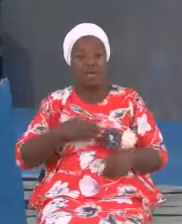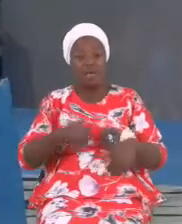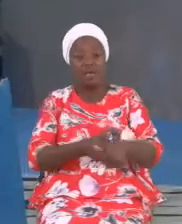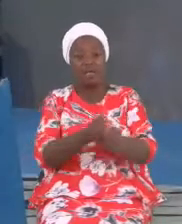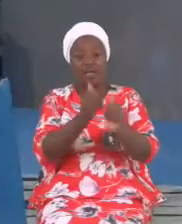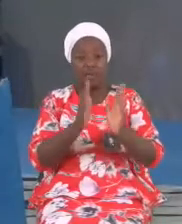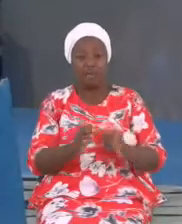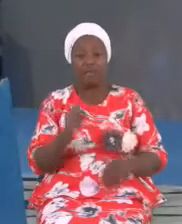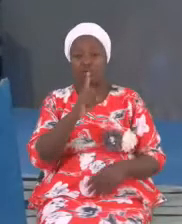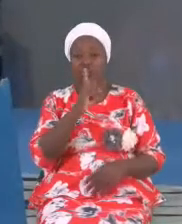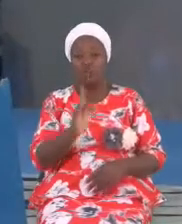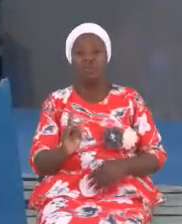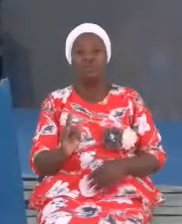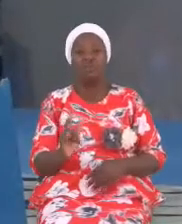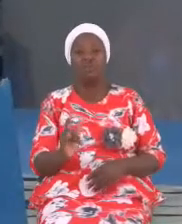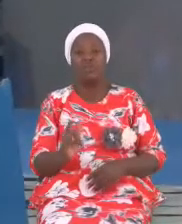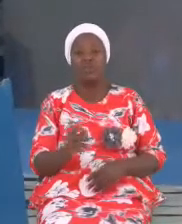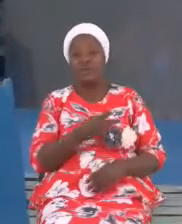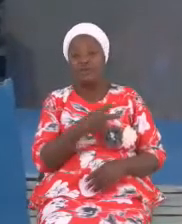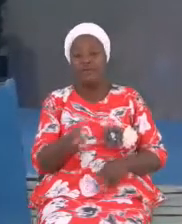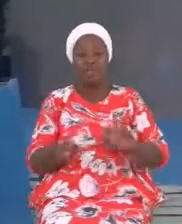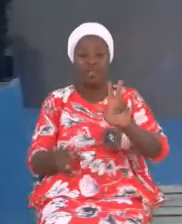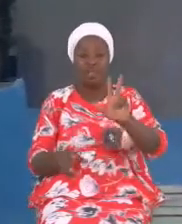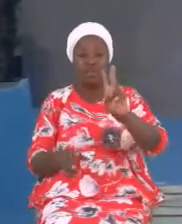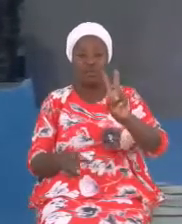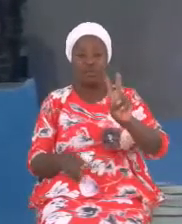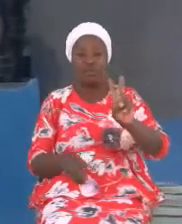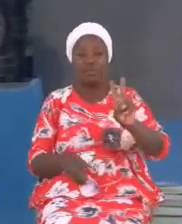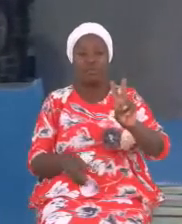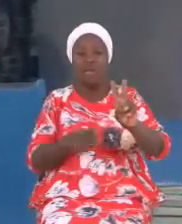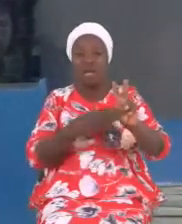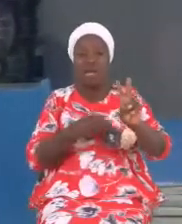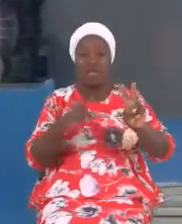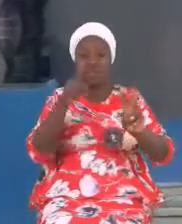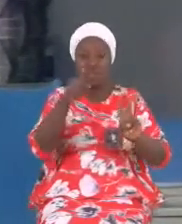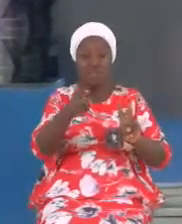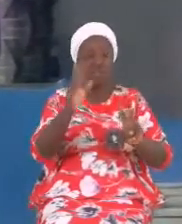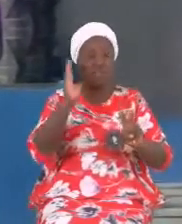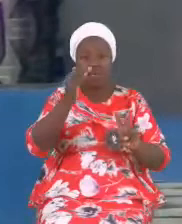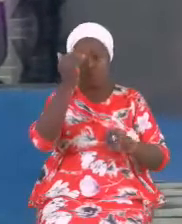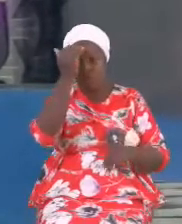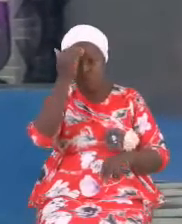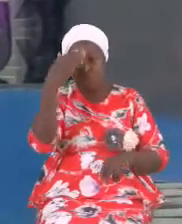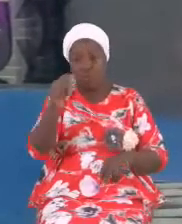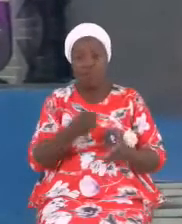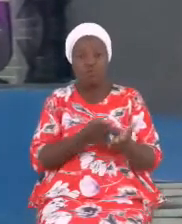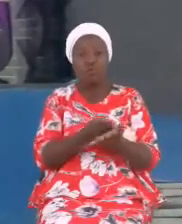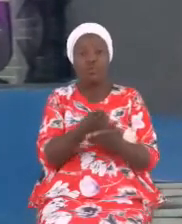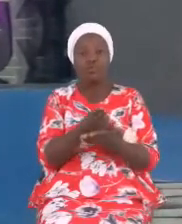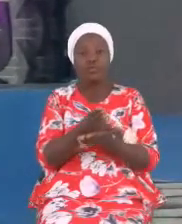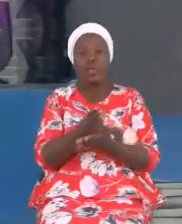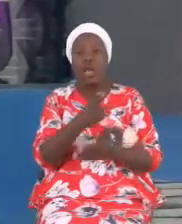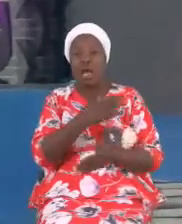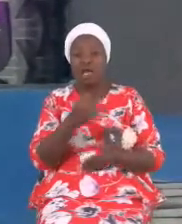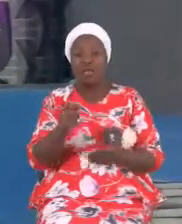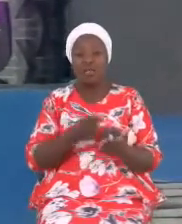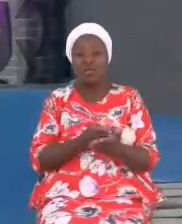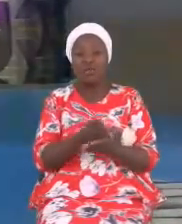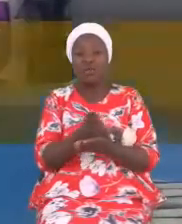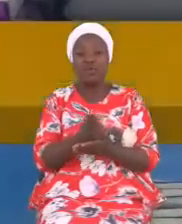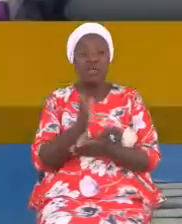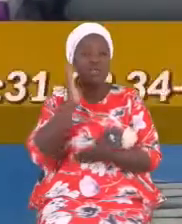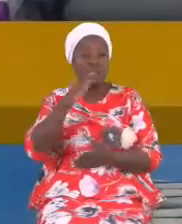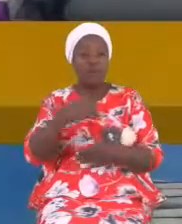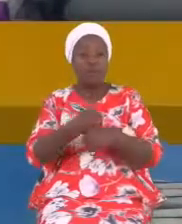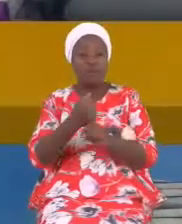disciples indeed. Verse 32. And ye shall know the truth, and the truth shall make